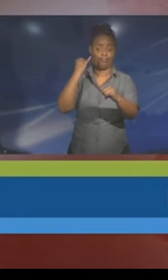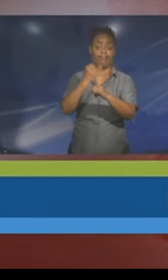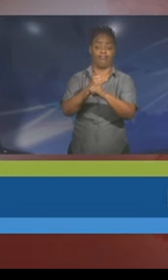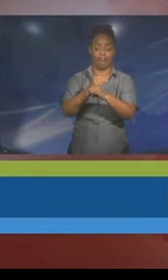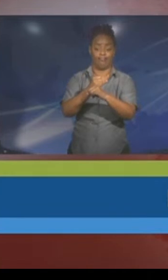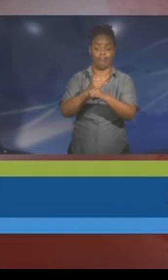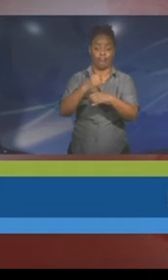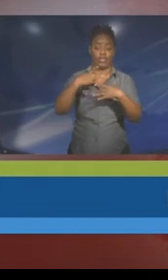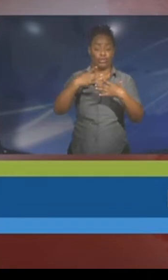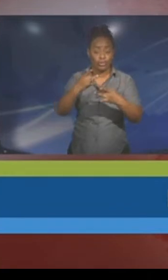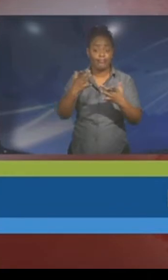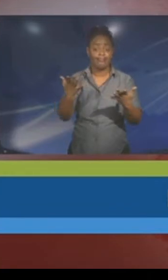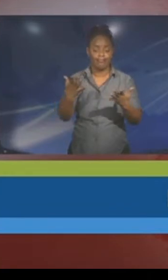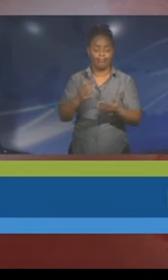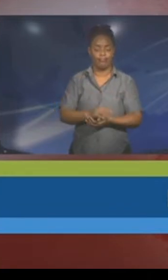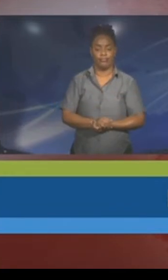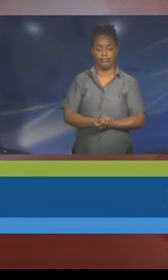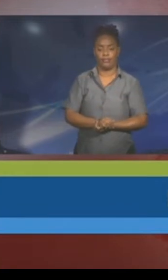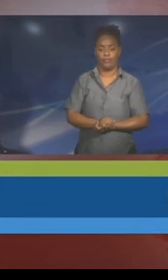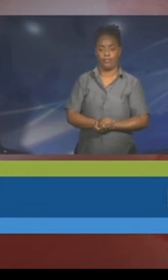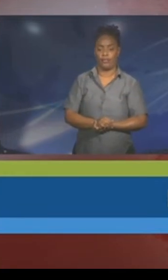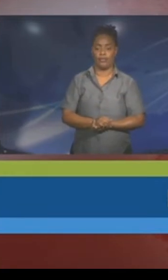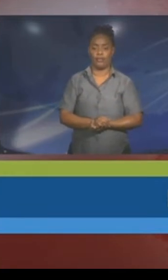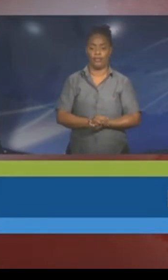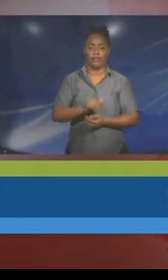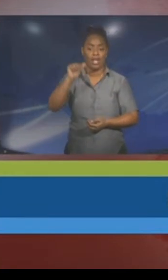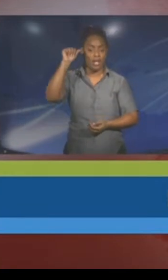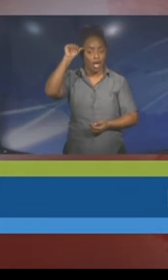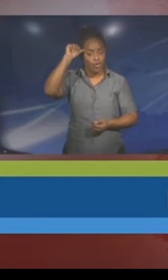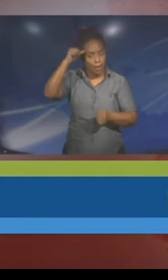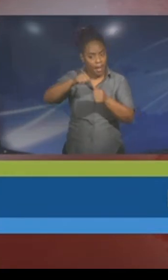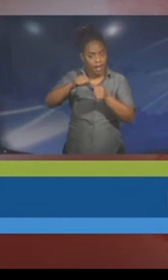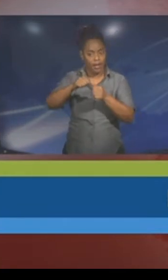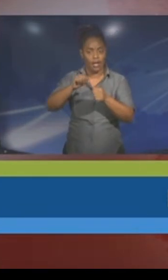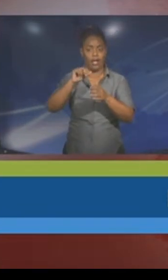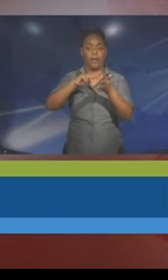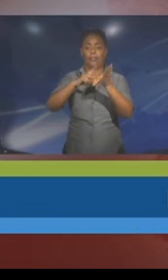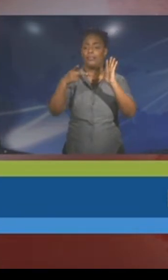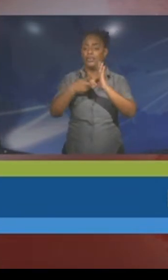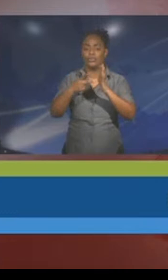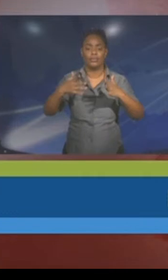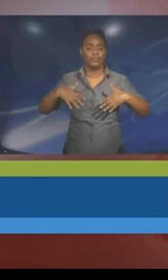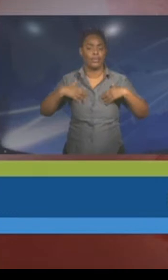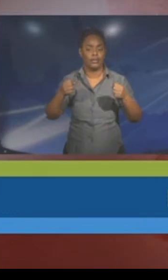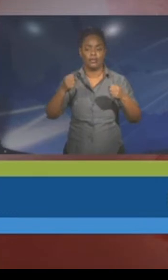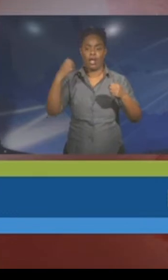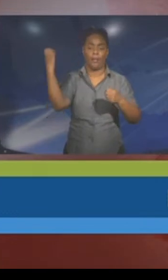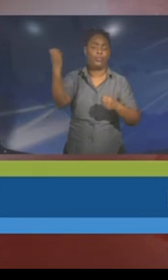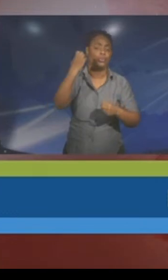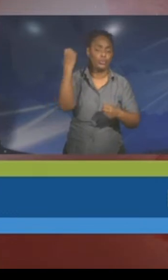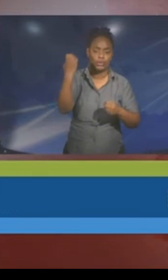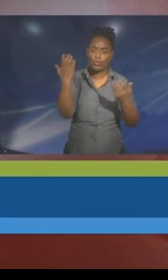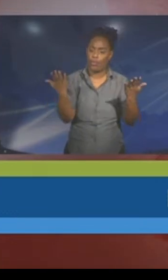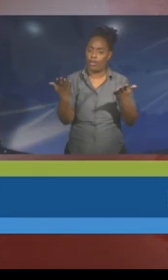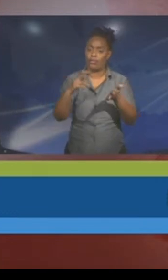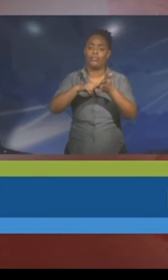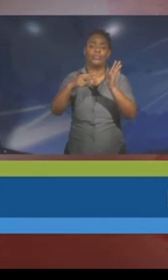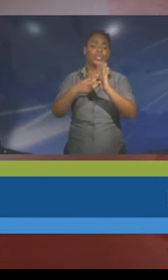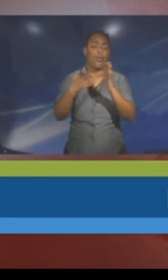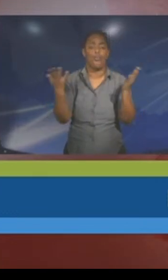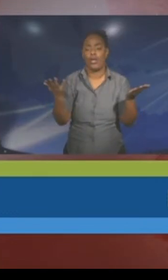slide. So just to remind persons what a public health emergency of international concern is,